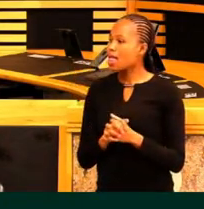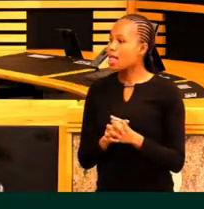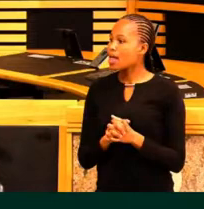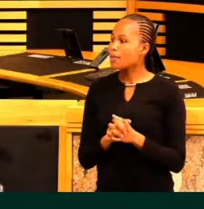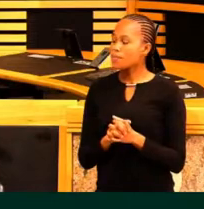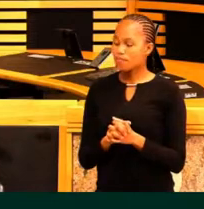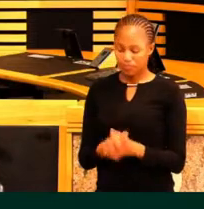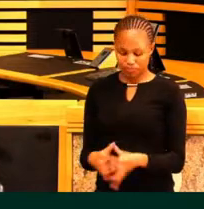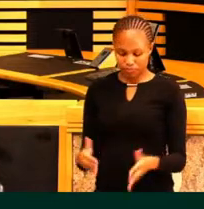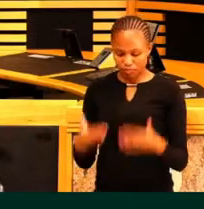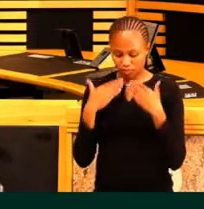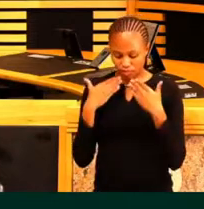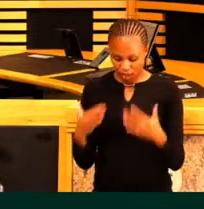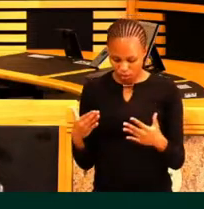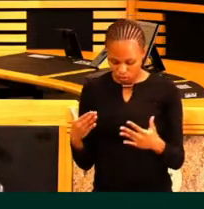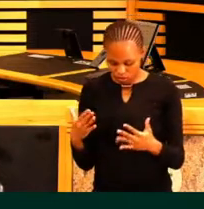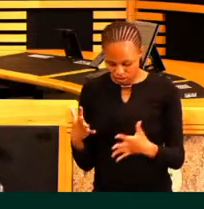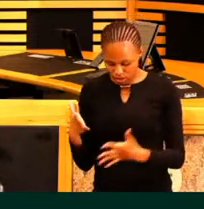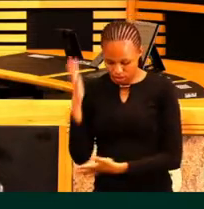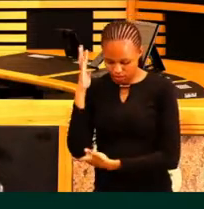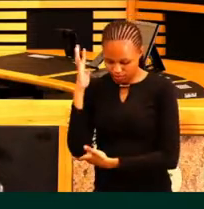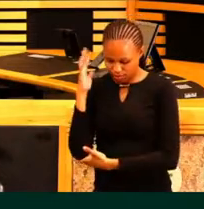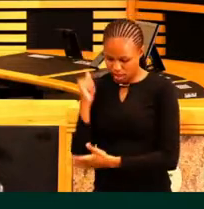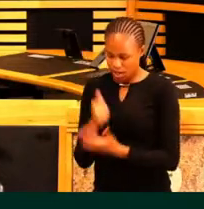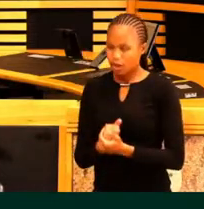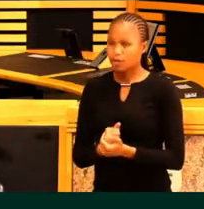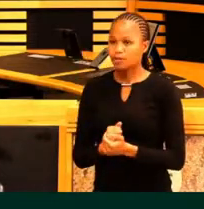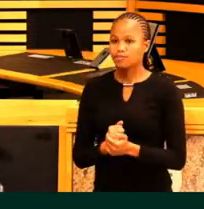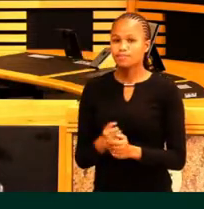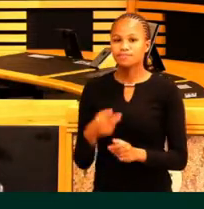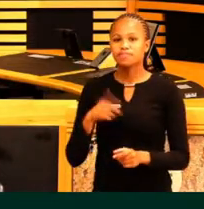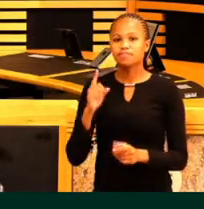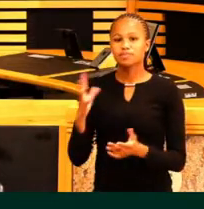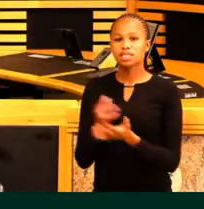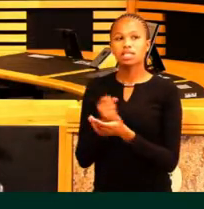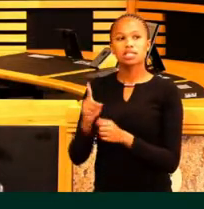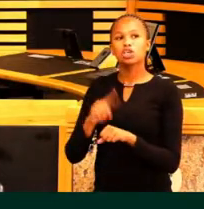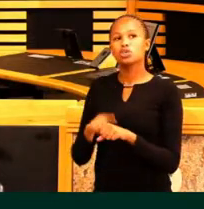and go see someone um